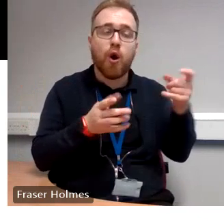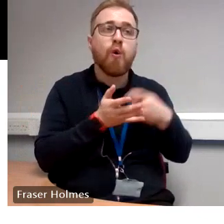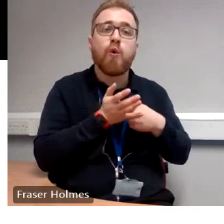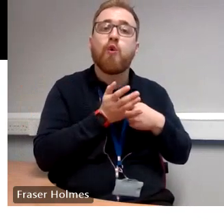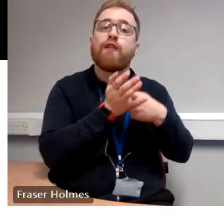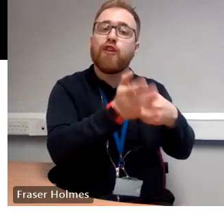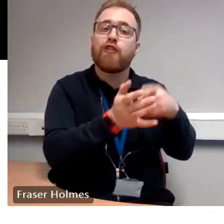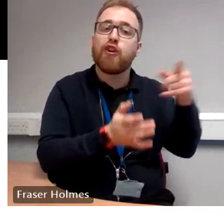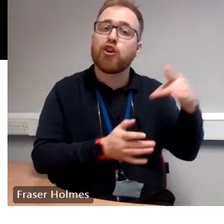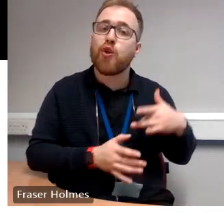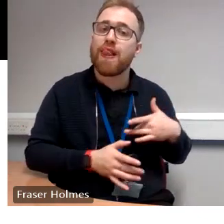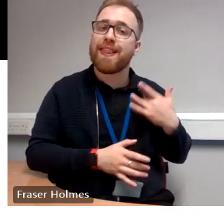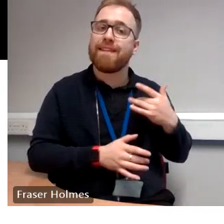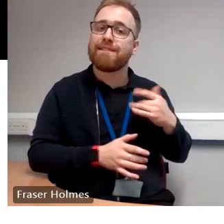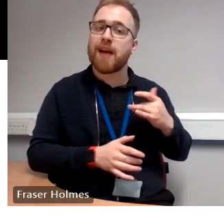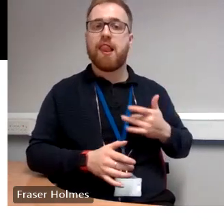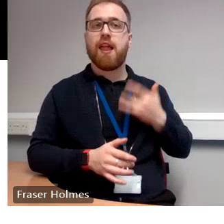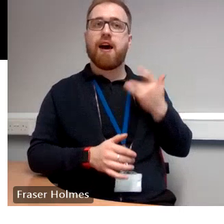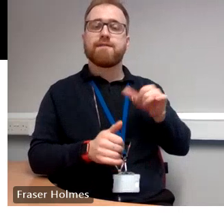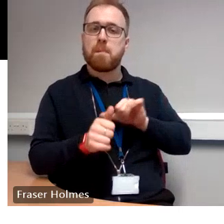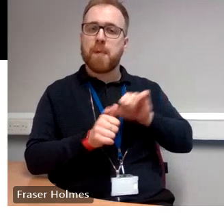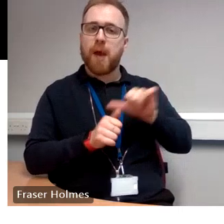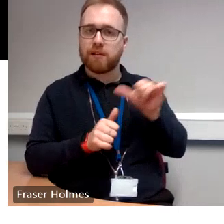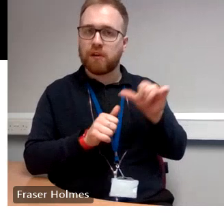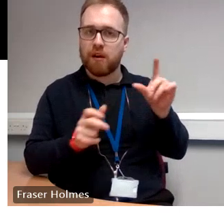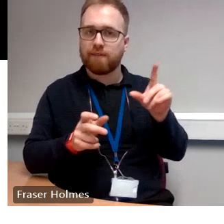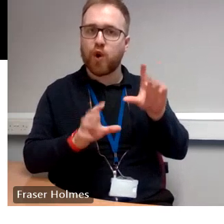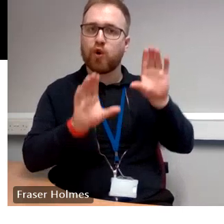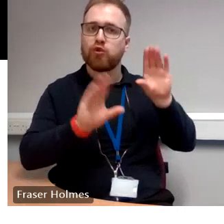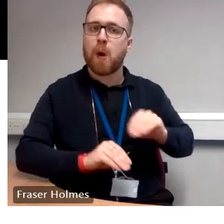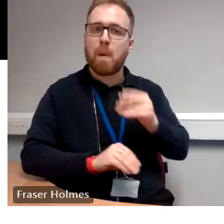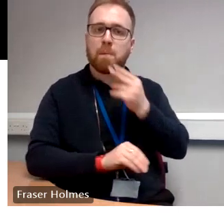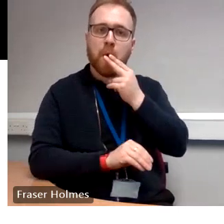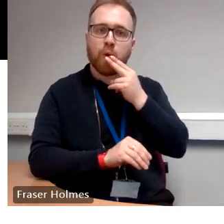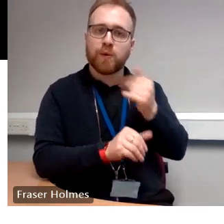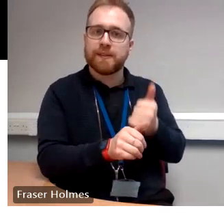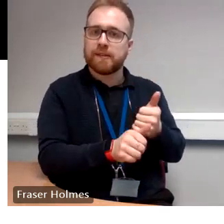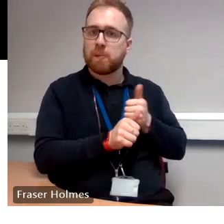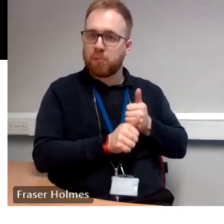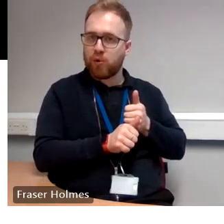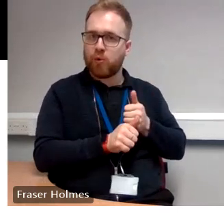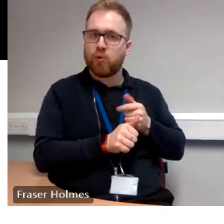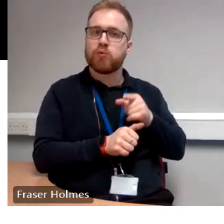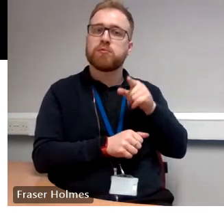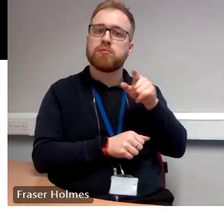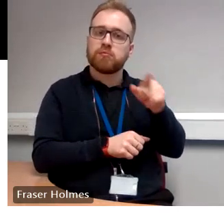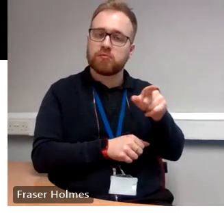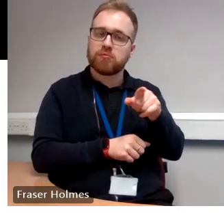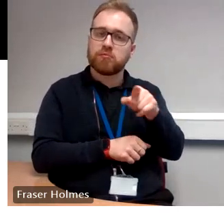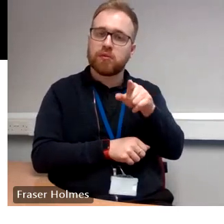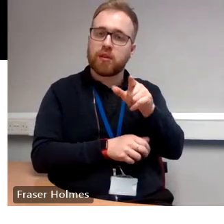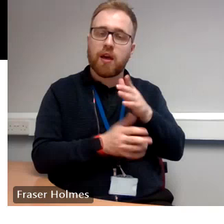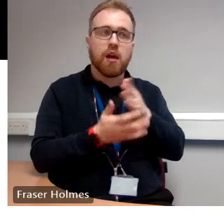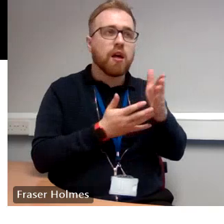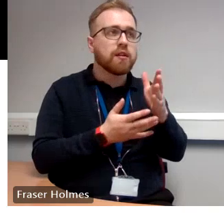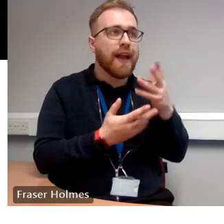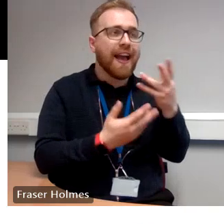to go to Live Life Better for a stop smoking support. Through that, he was able to access some